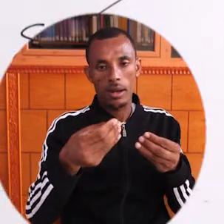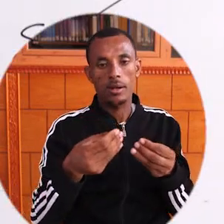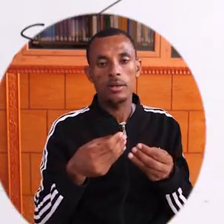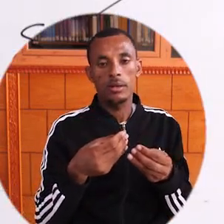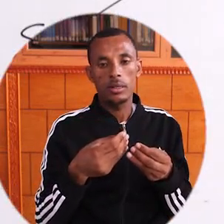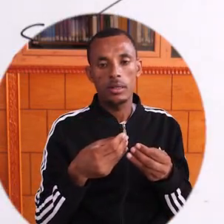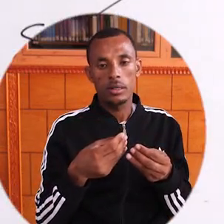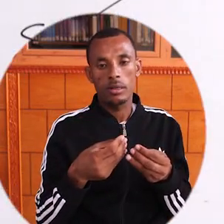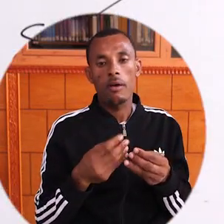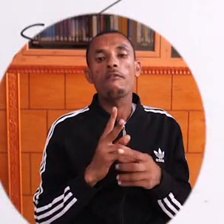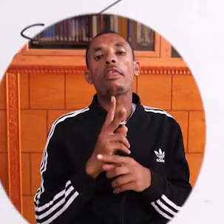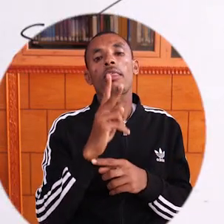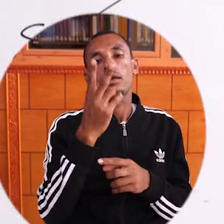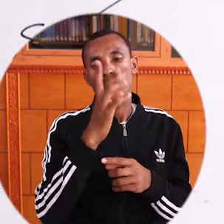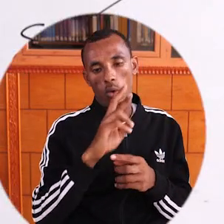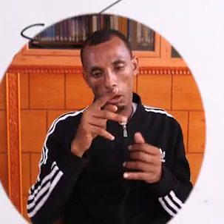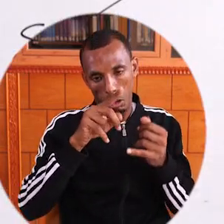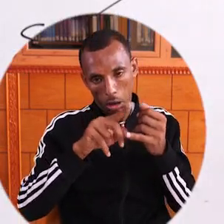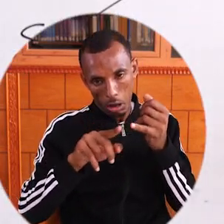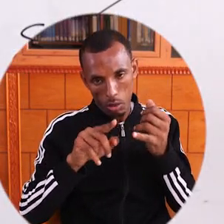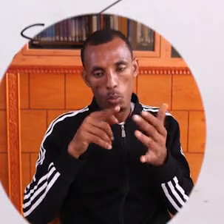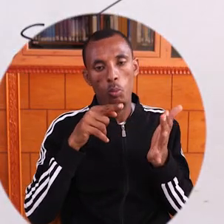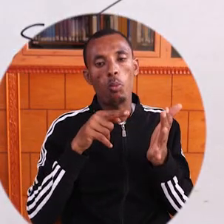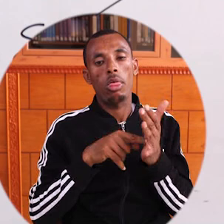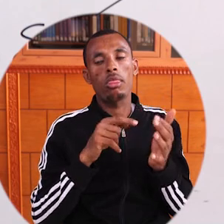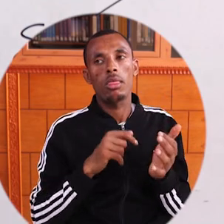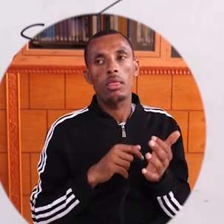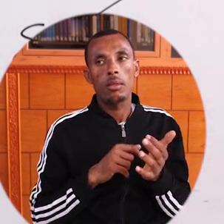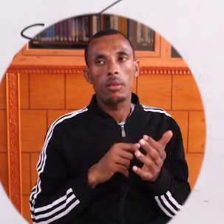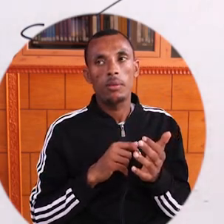or the given vertex or endpoint.